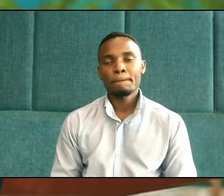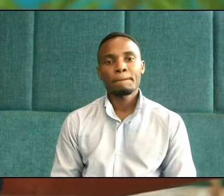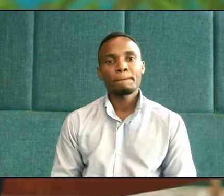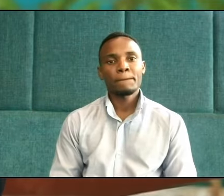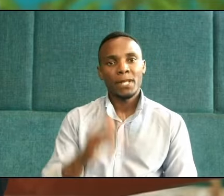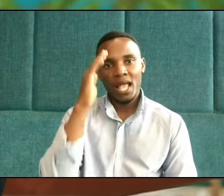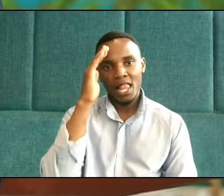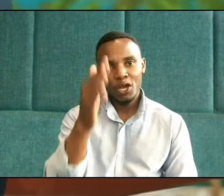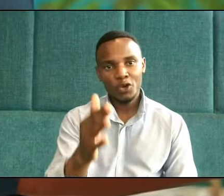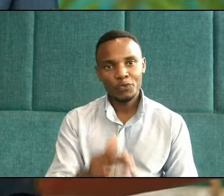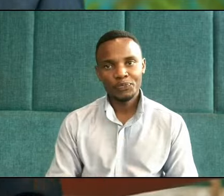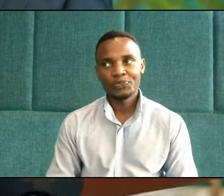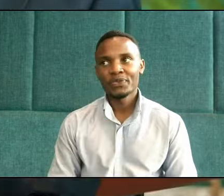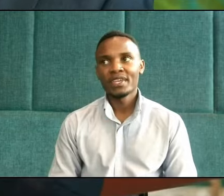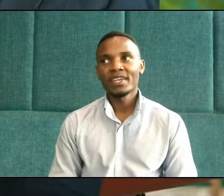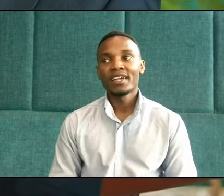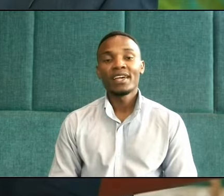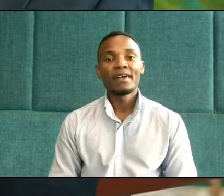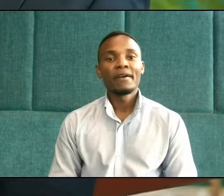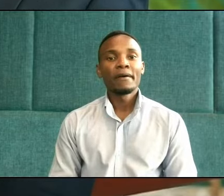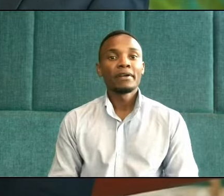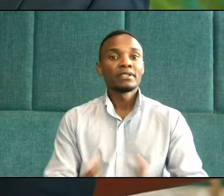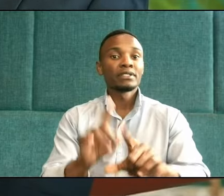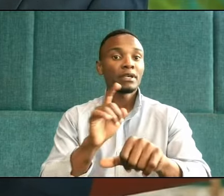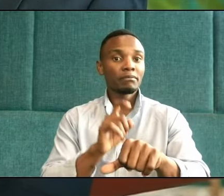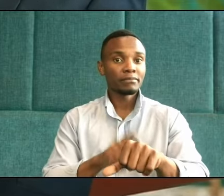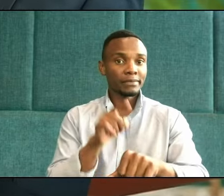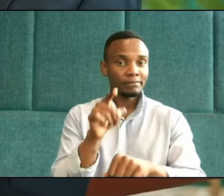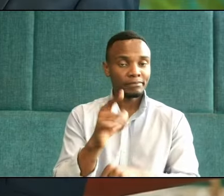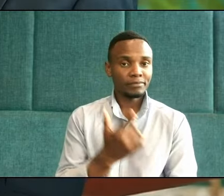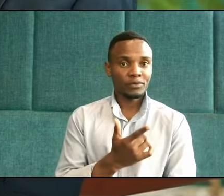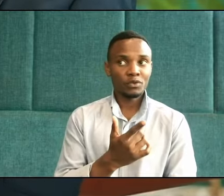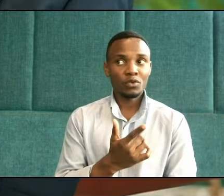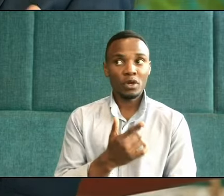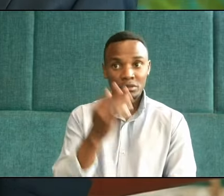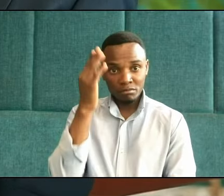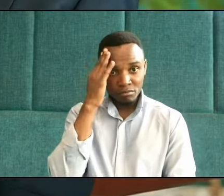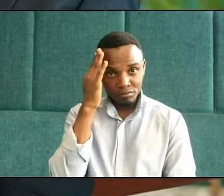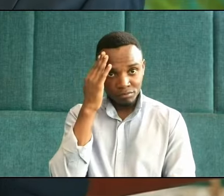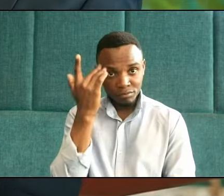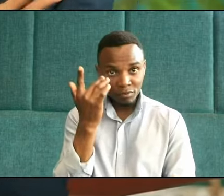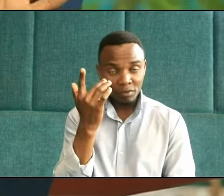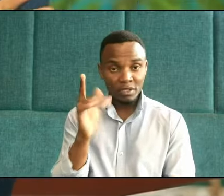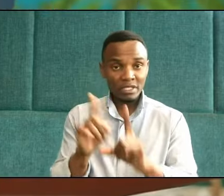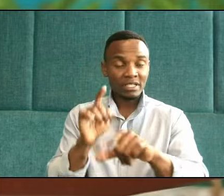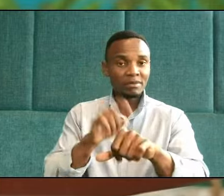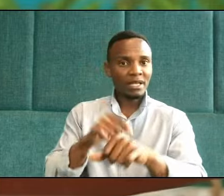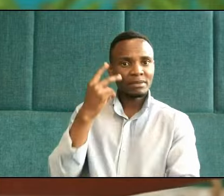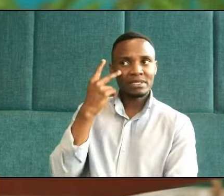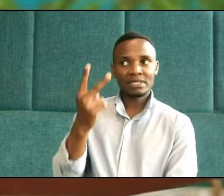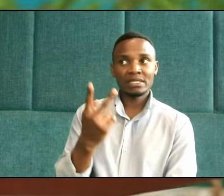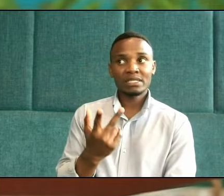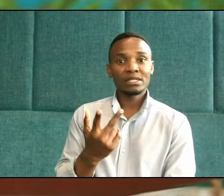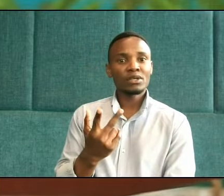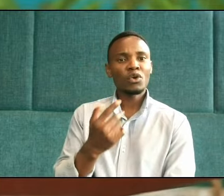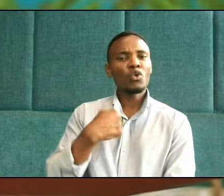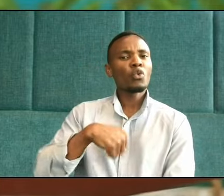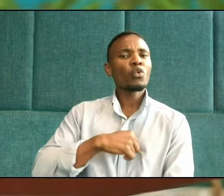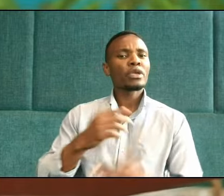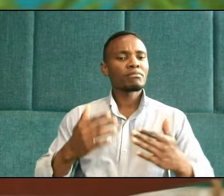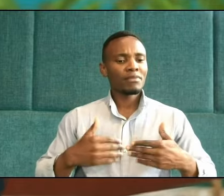Hello? And when you see it, we don't even just see it. The reason why we are not happy